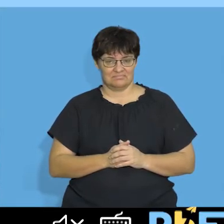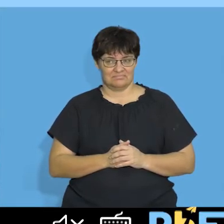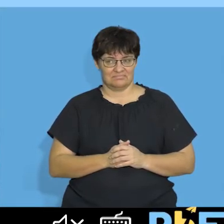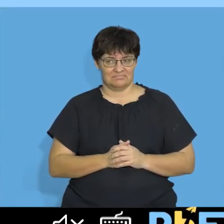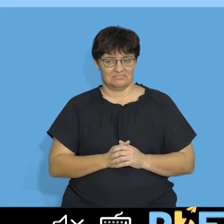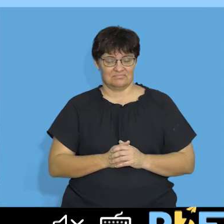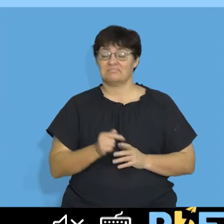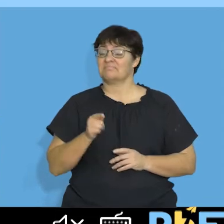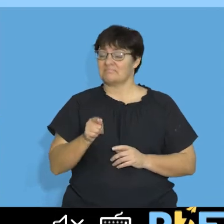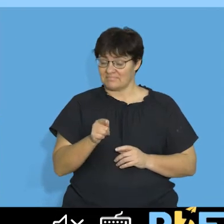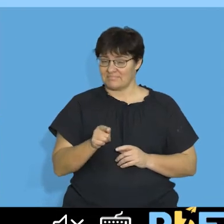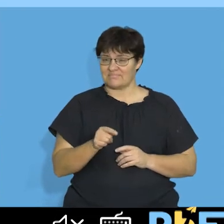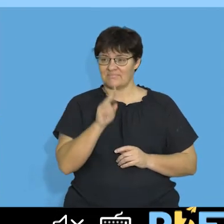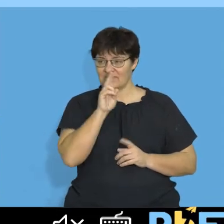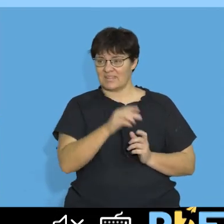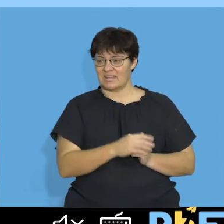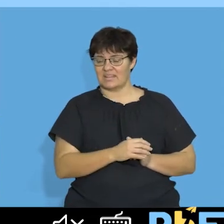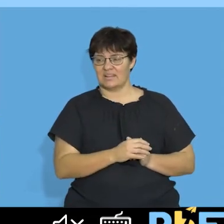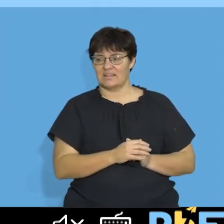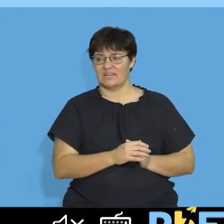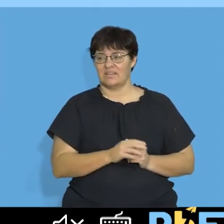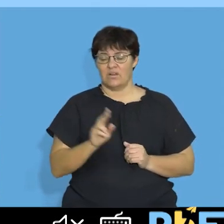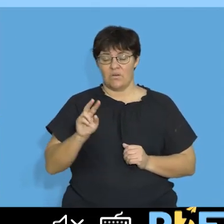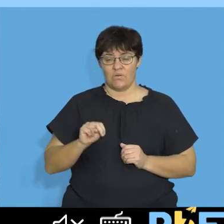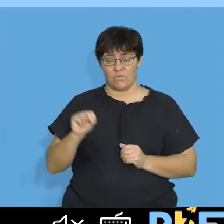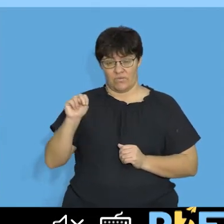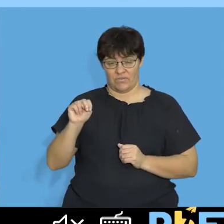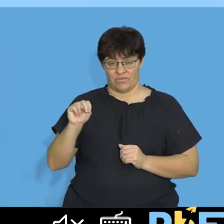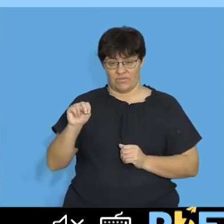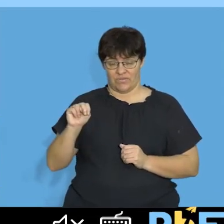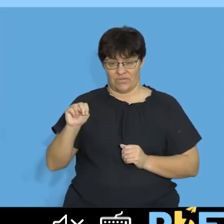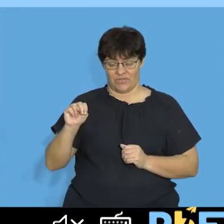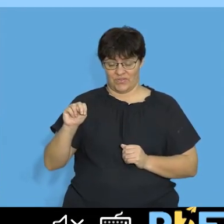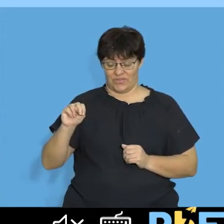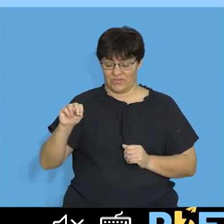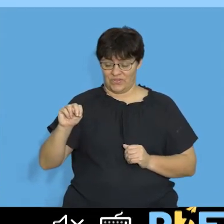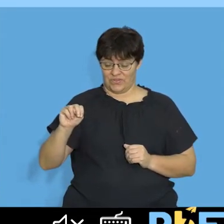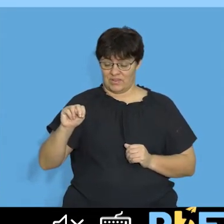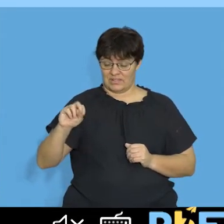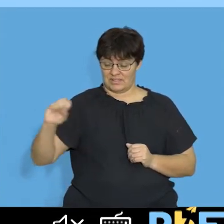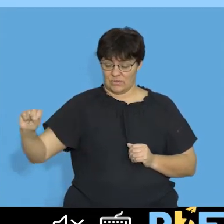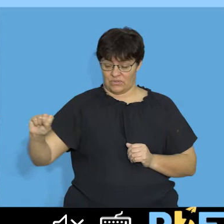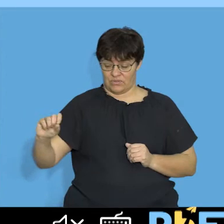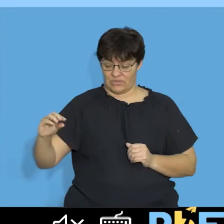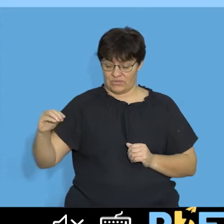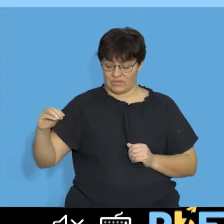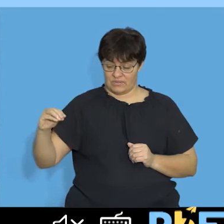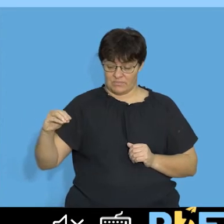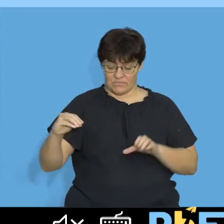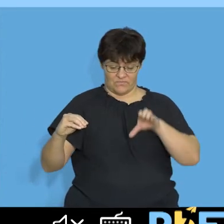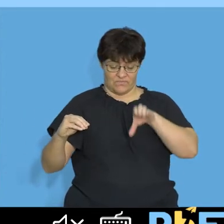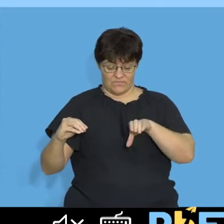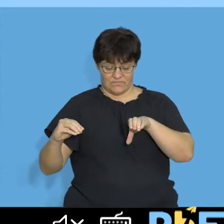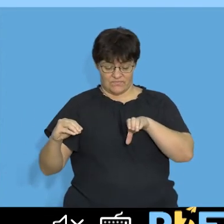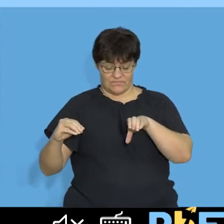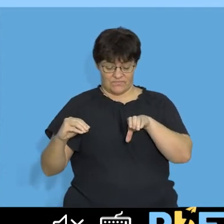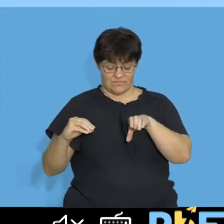And here we go. We've got the North Pole over here, and we're going to move the North